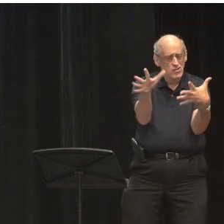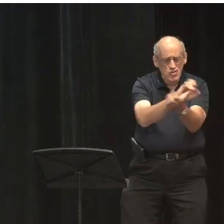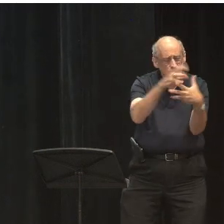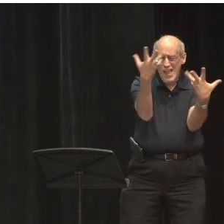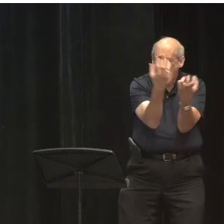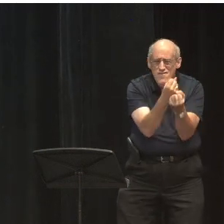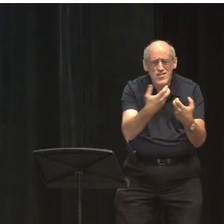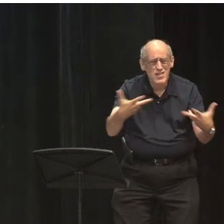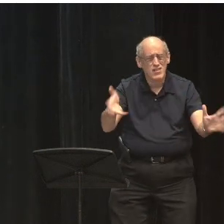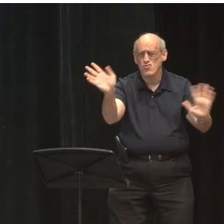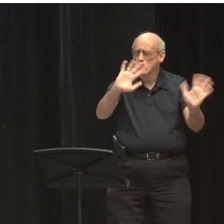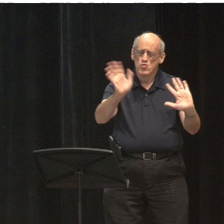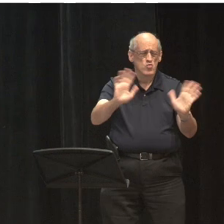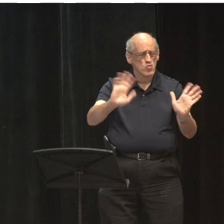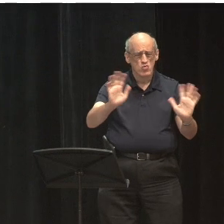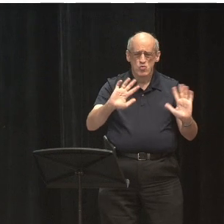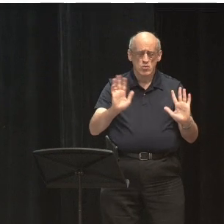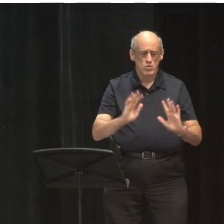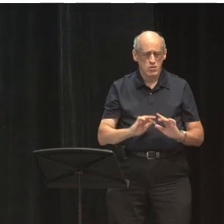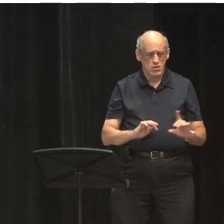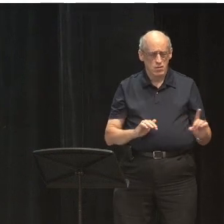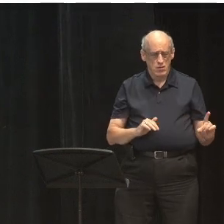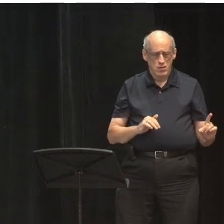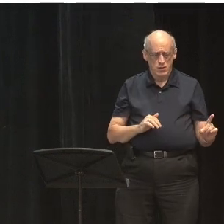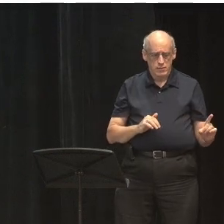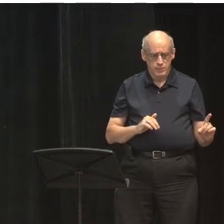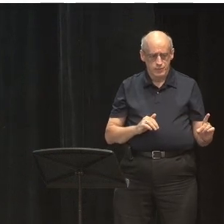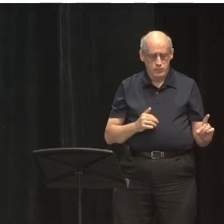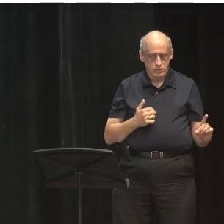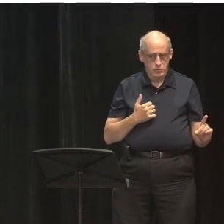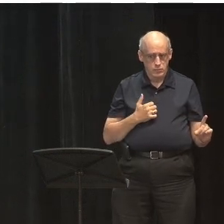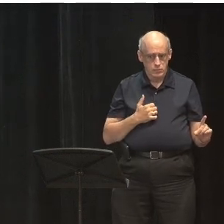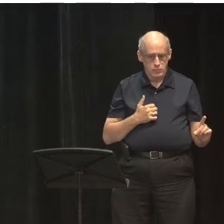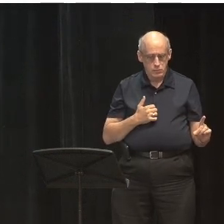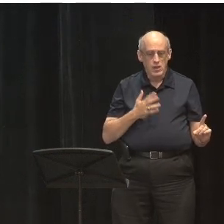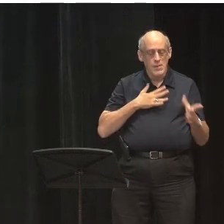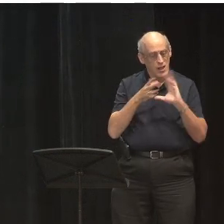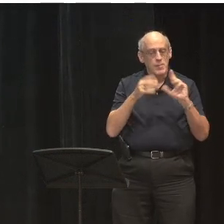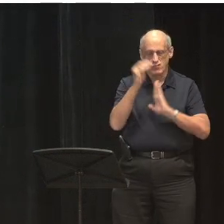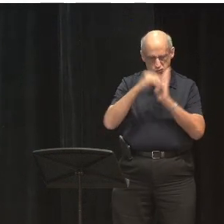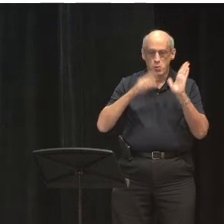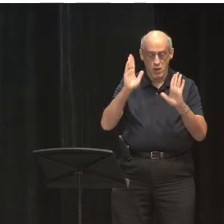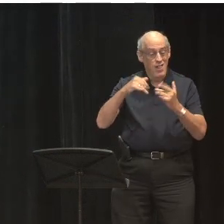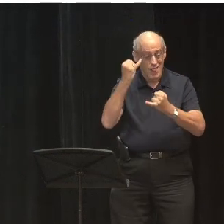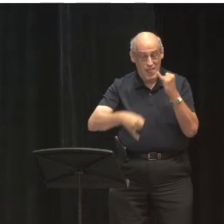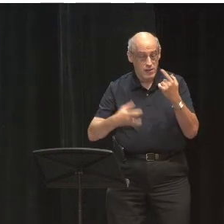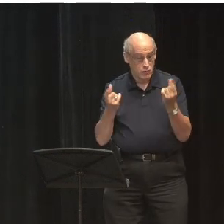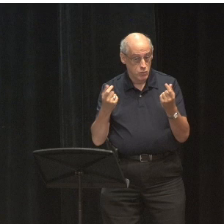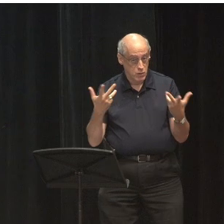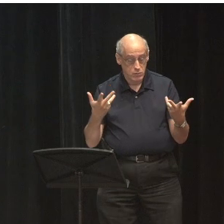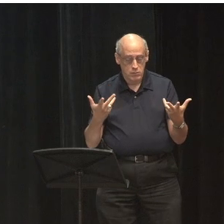can mitigate some of this for them. I would like to, I will write that into my comments. And the last thing I want to say